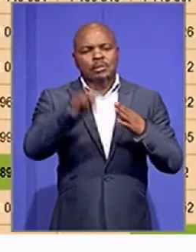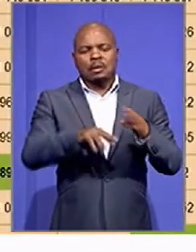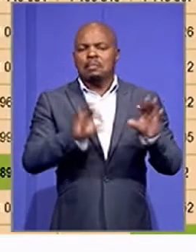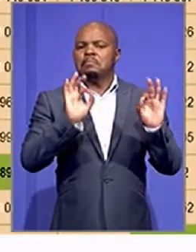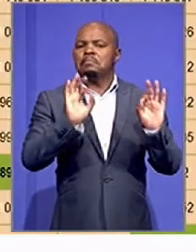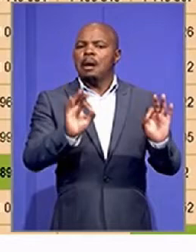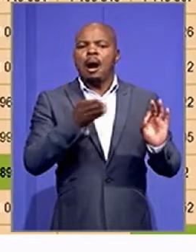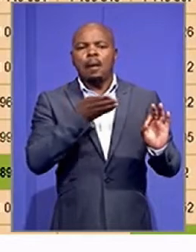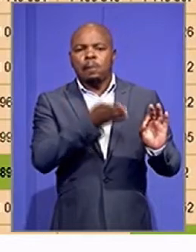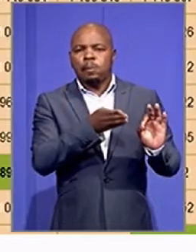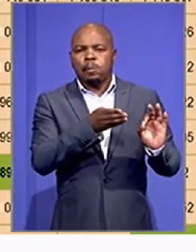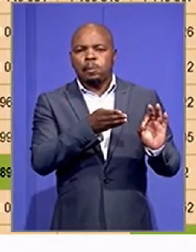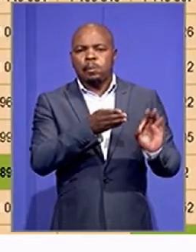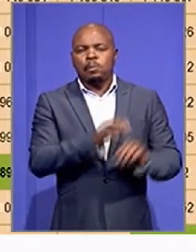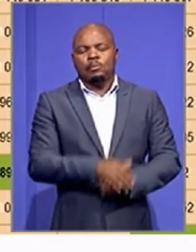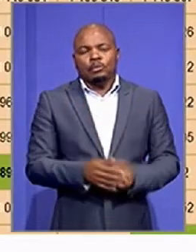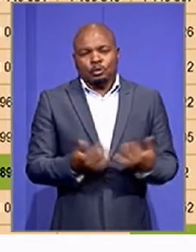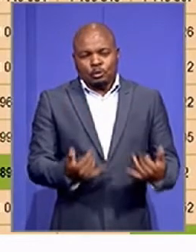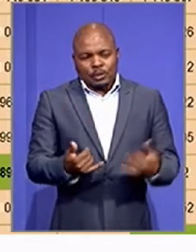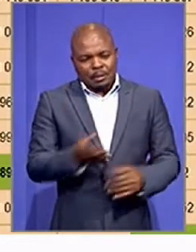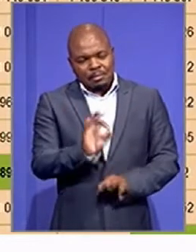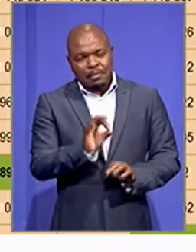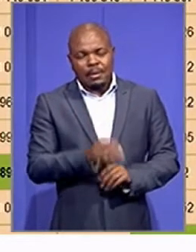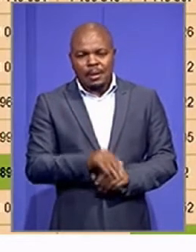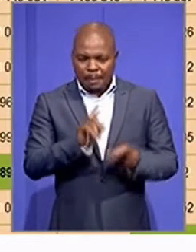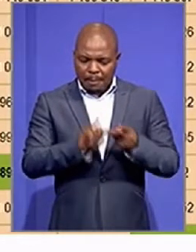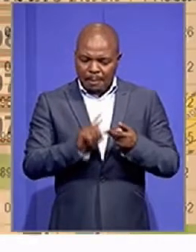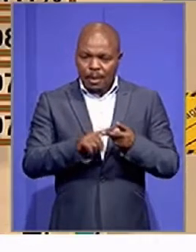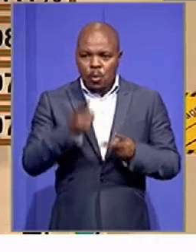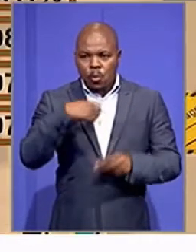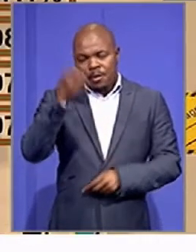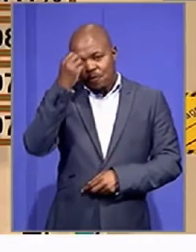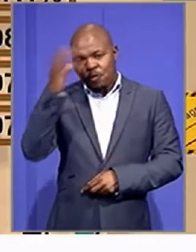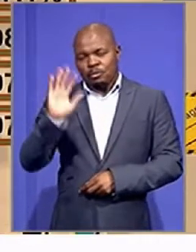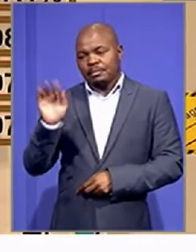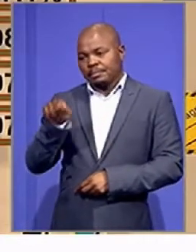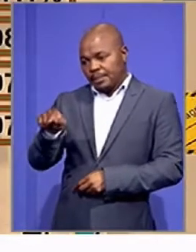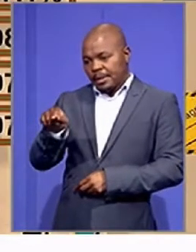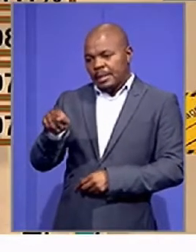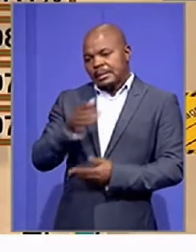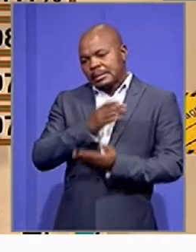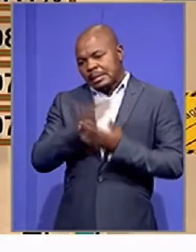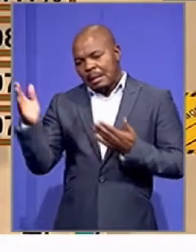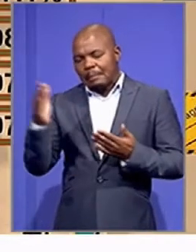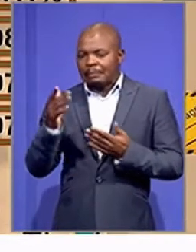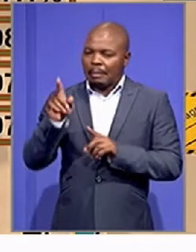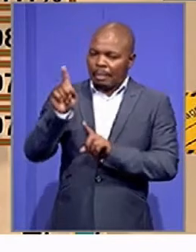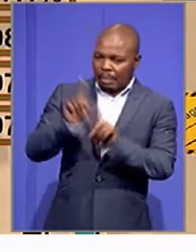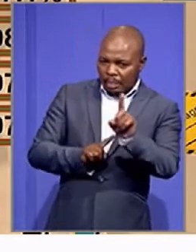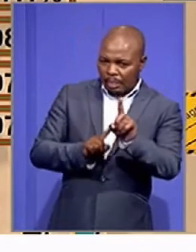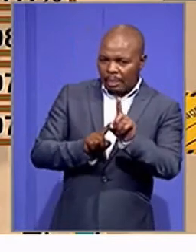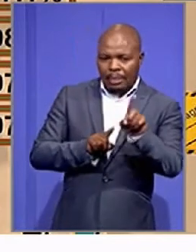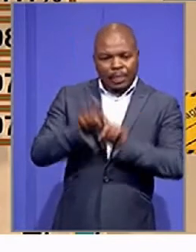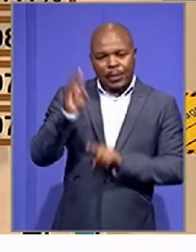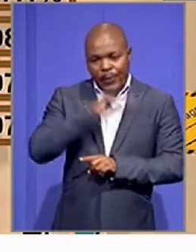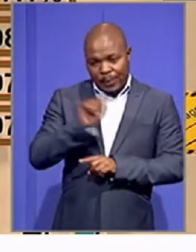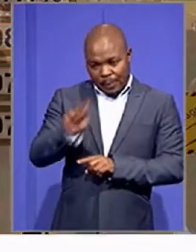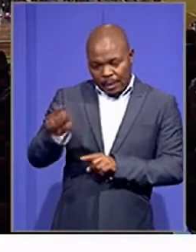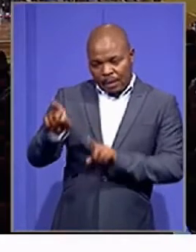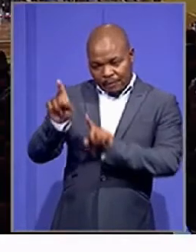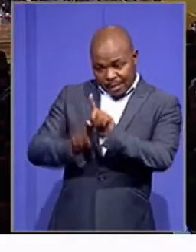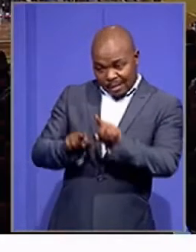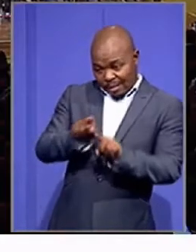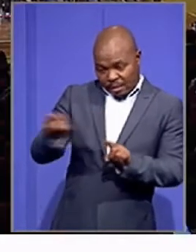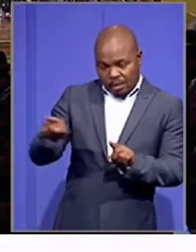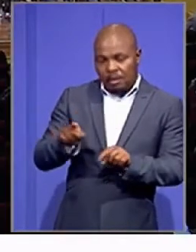results that we are having here today. But we also don't want to forget those who did not do well, who were not successful to pass this